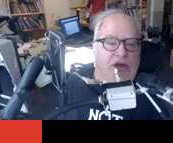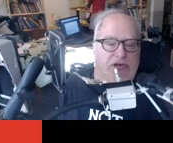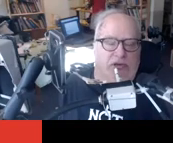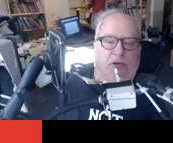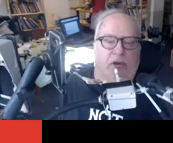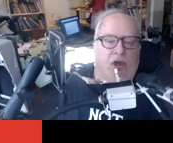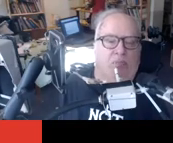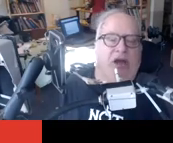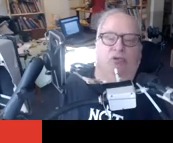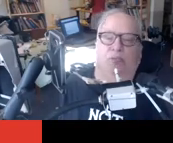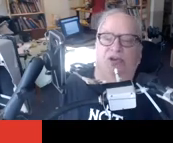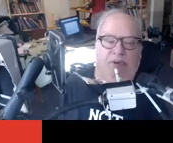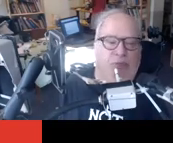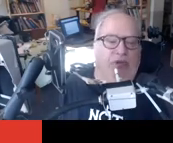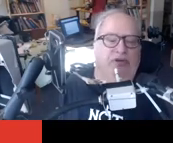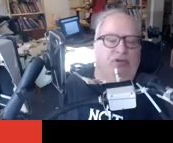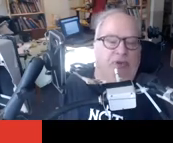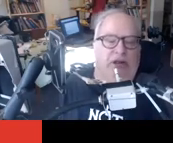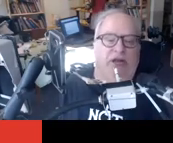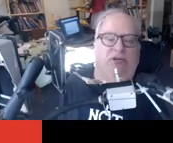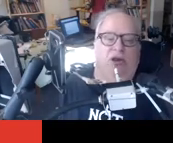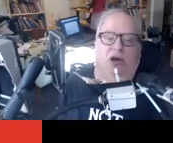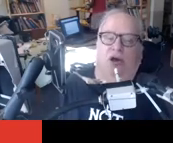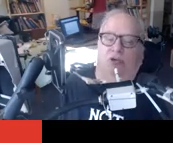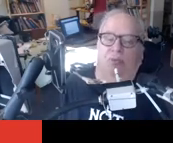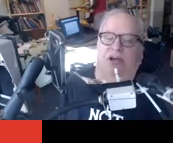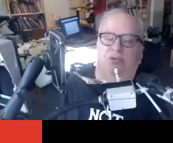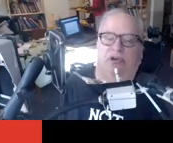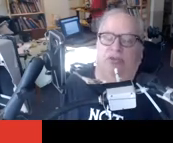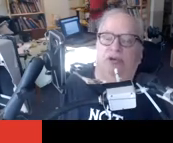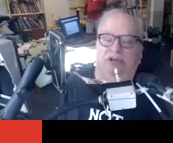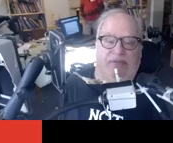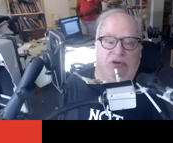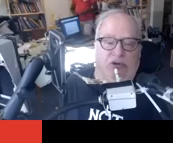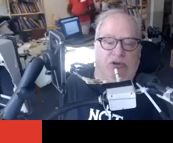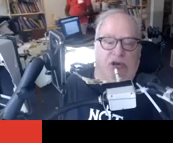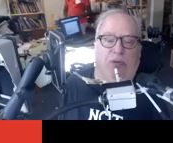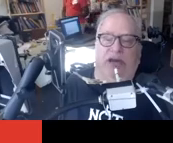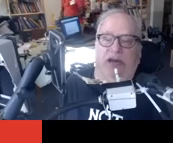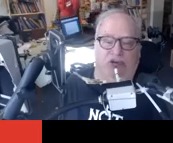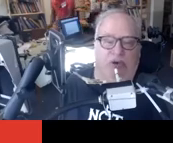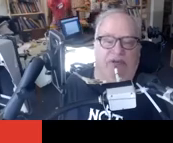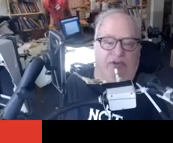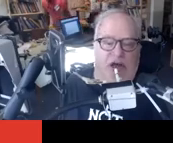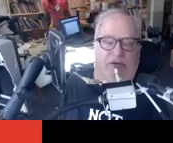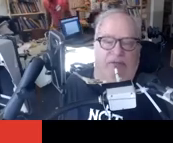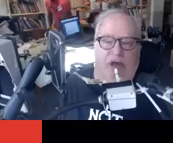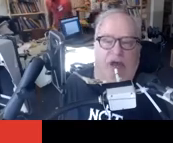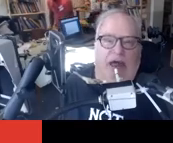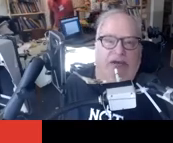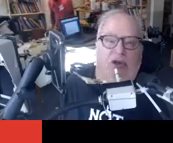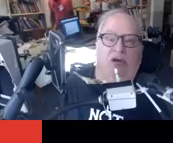who doesn't. My group is people with disabilities, a group I joined 37 years ago at age